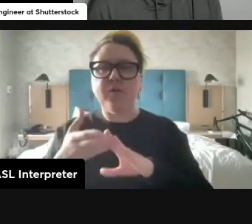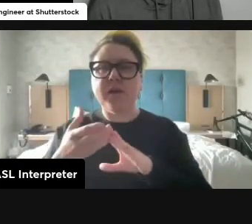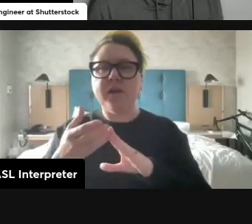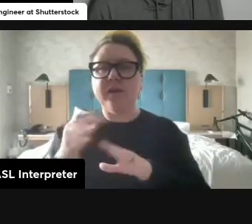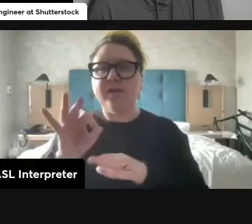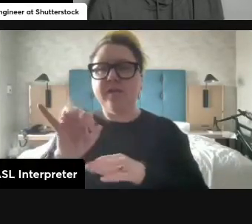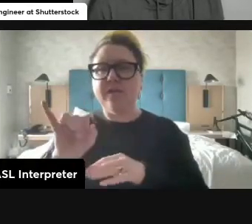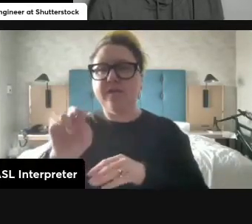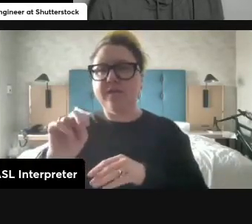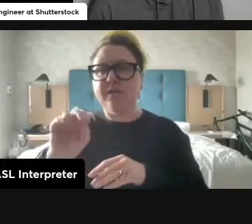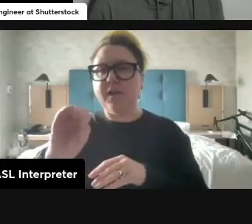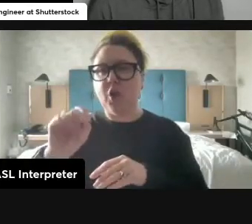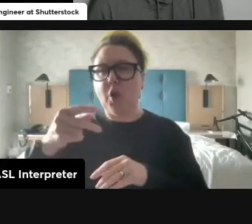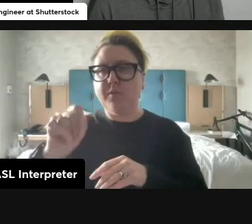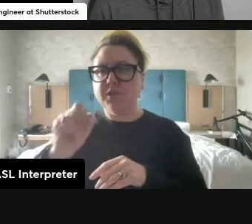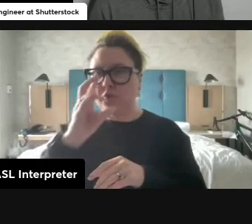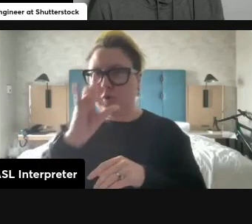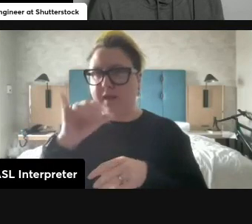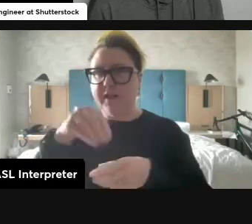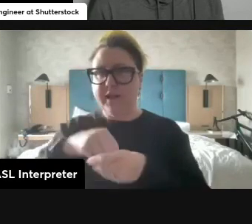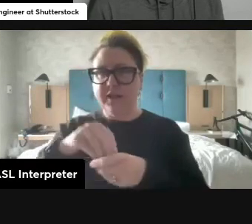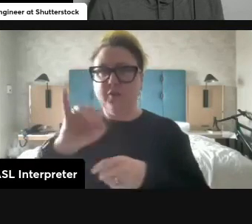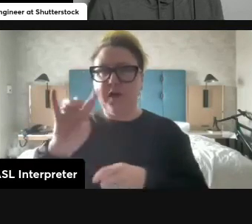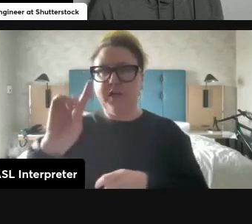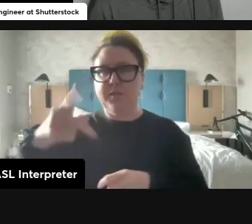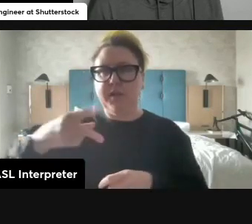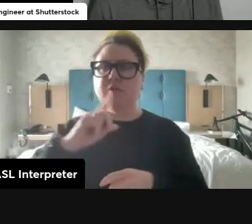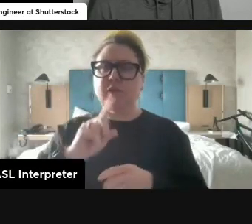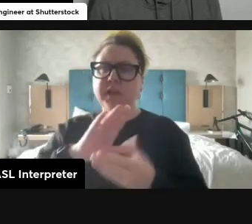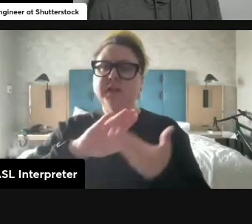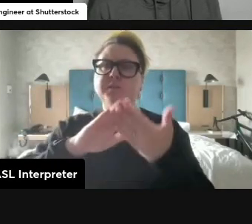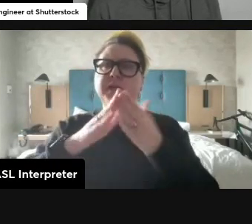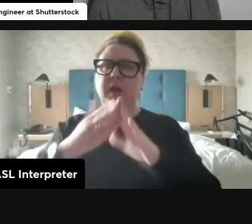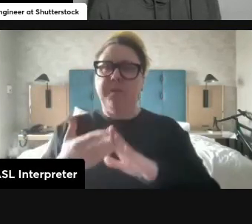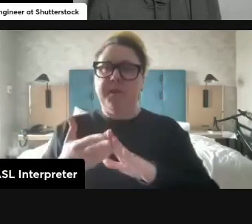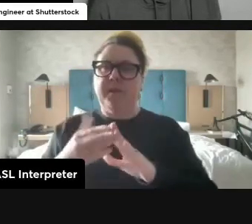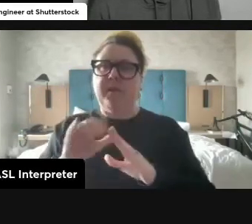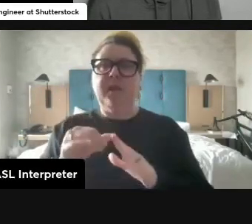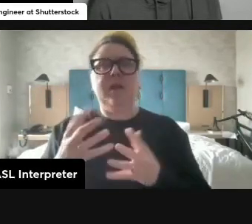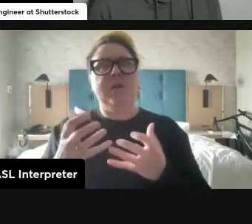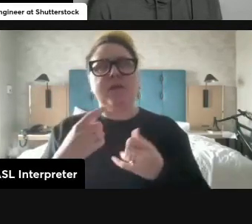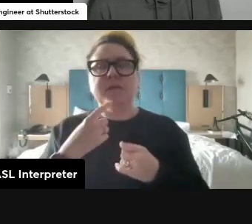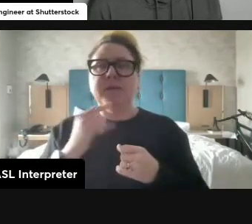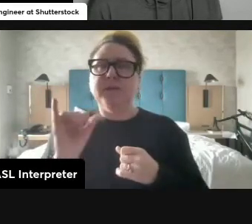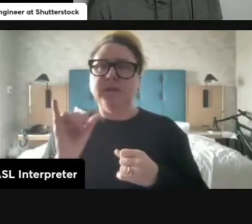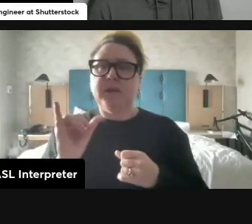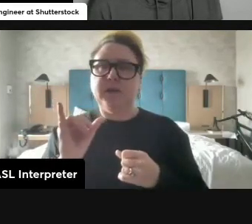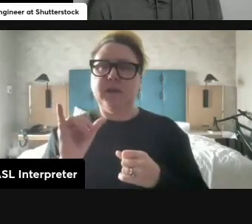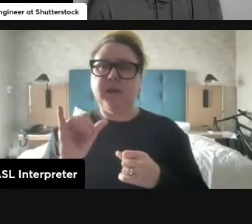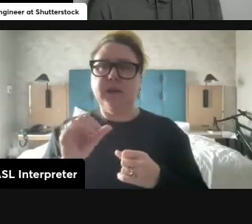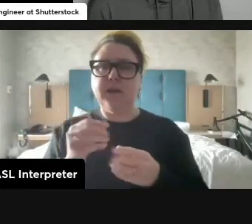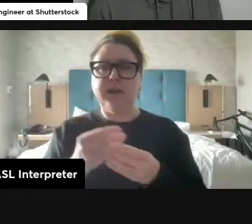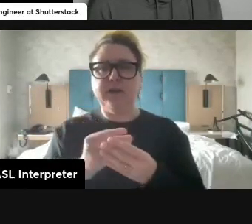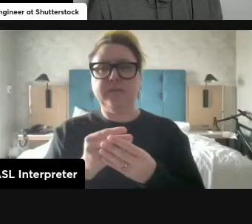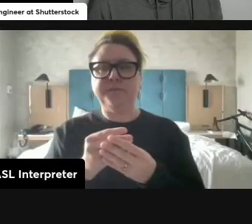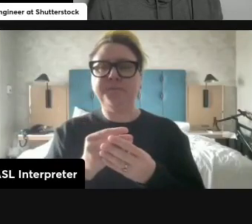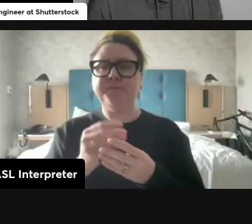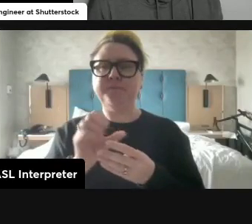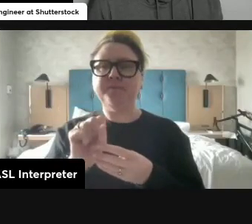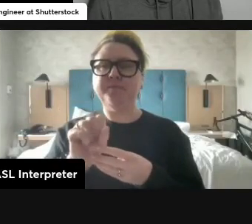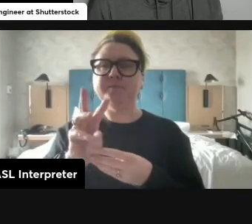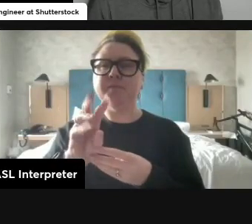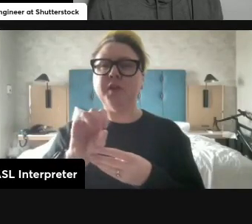IDP. So it really starts becoming that, I want to say it's like a Swiss Army knife, but because